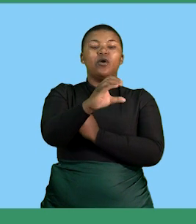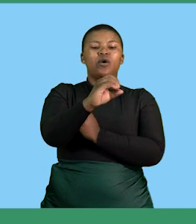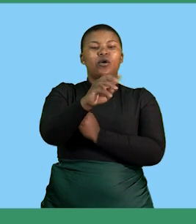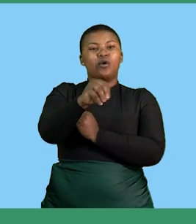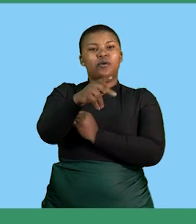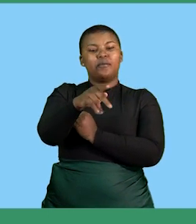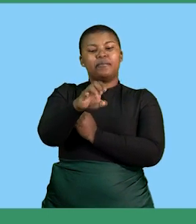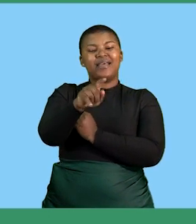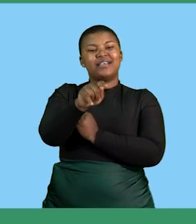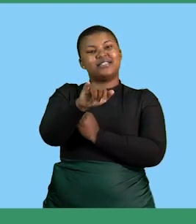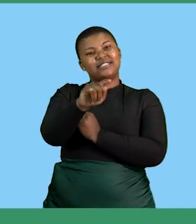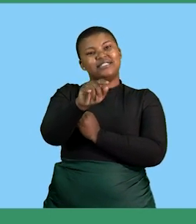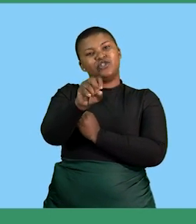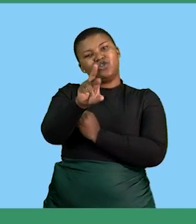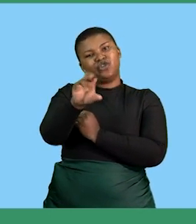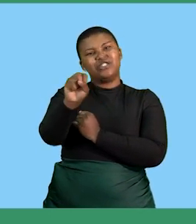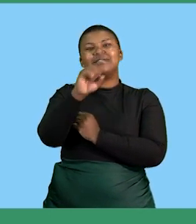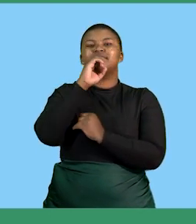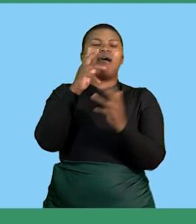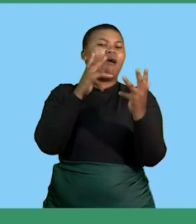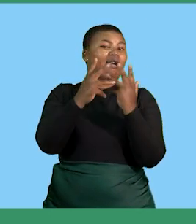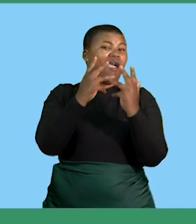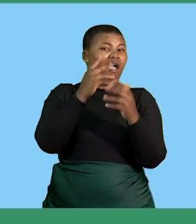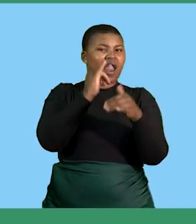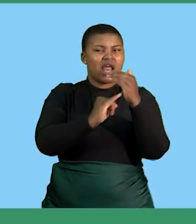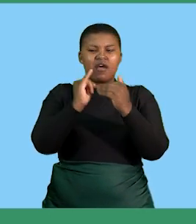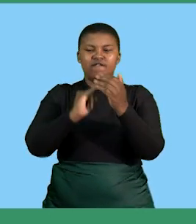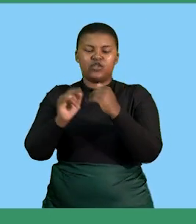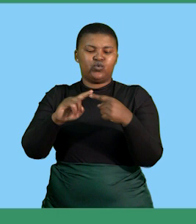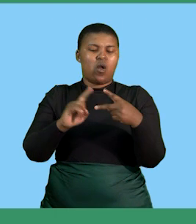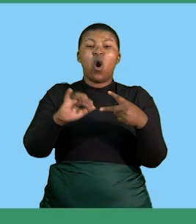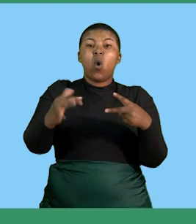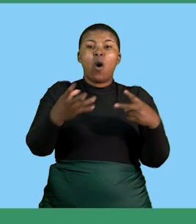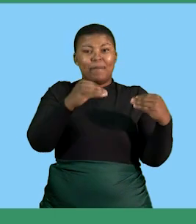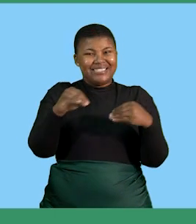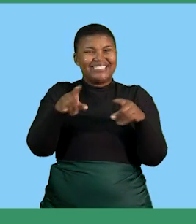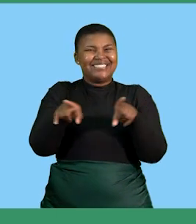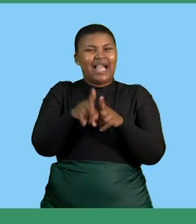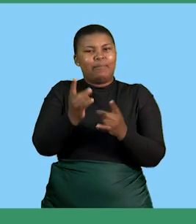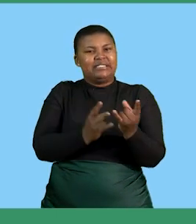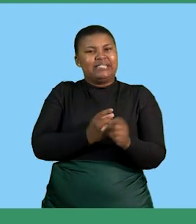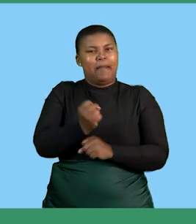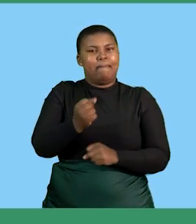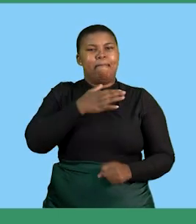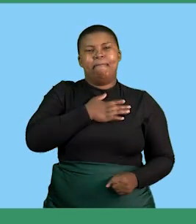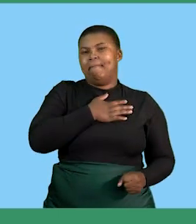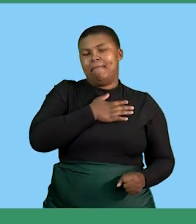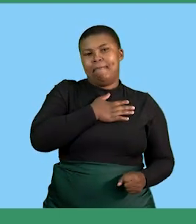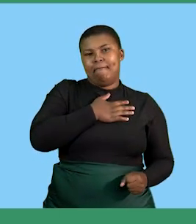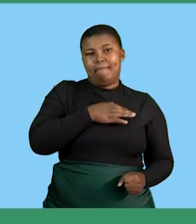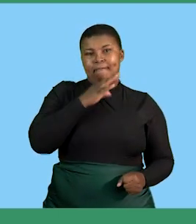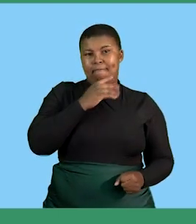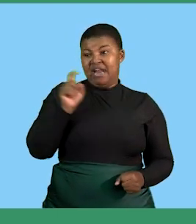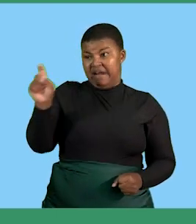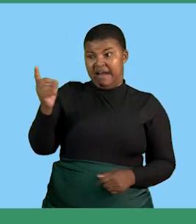any business or individual that sells the same products and service or similar products and service